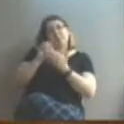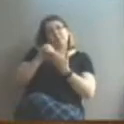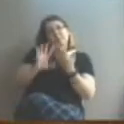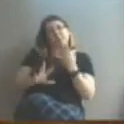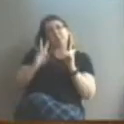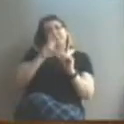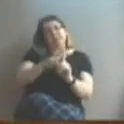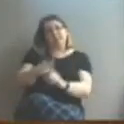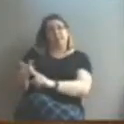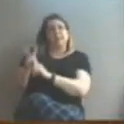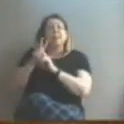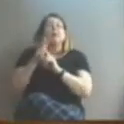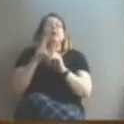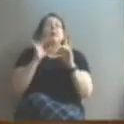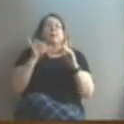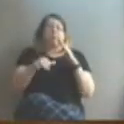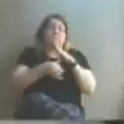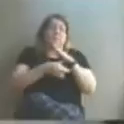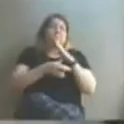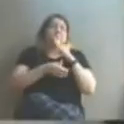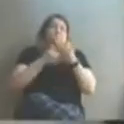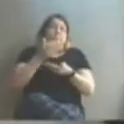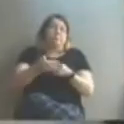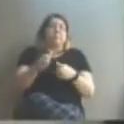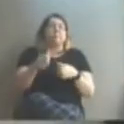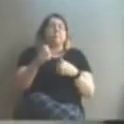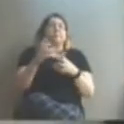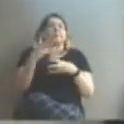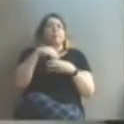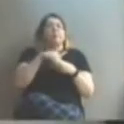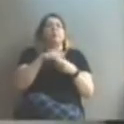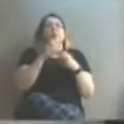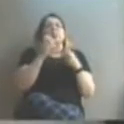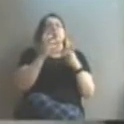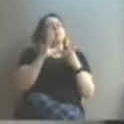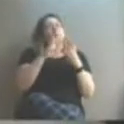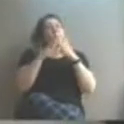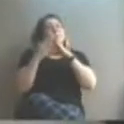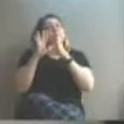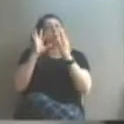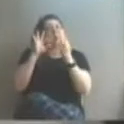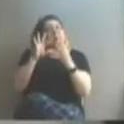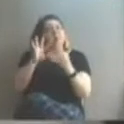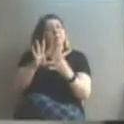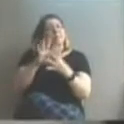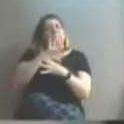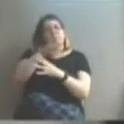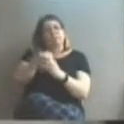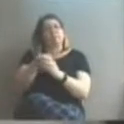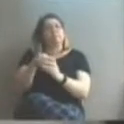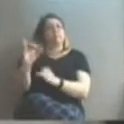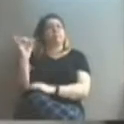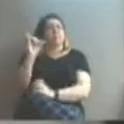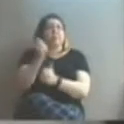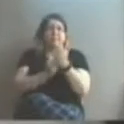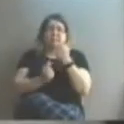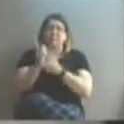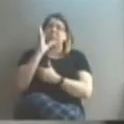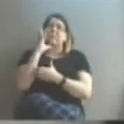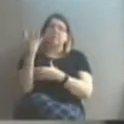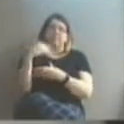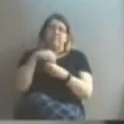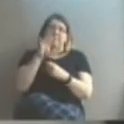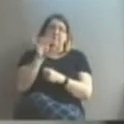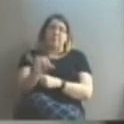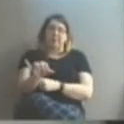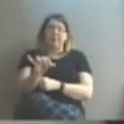the review process will also include multiple opportunities for community feedback and engagement, so everyone will be involved in